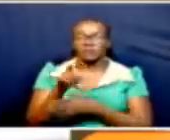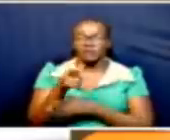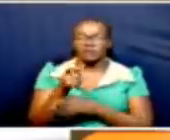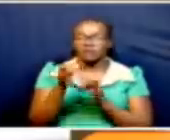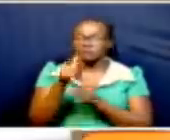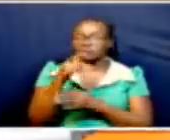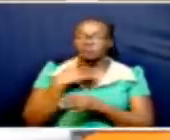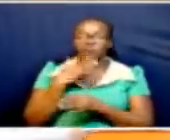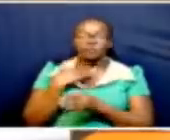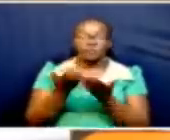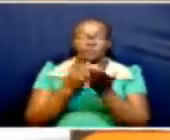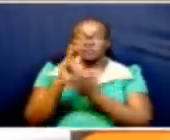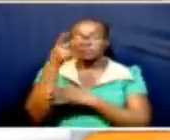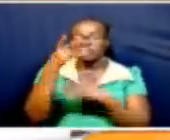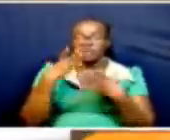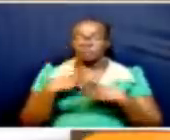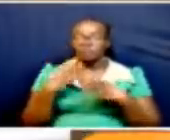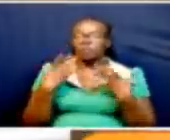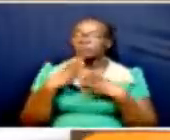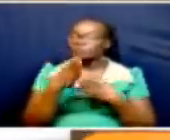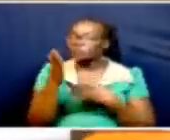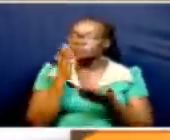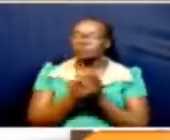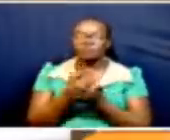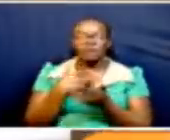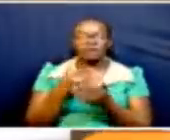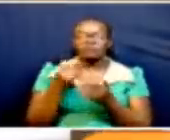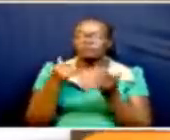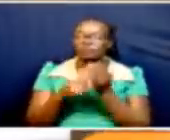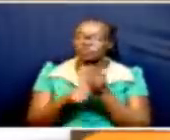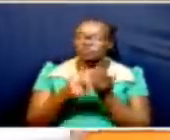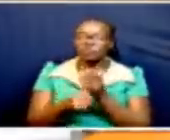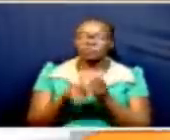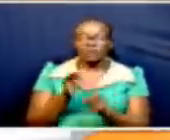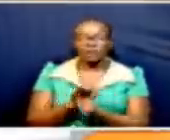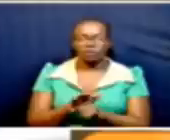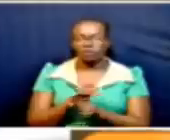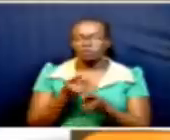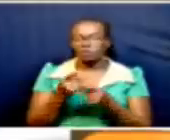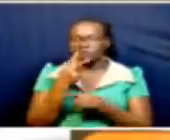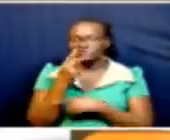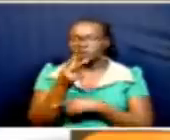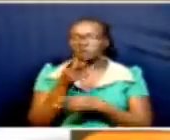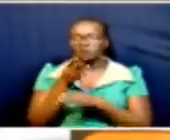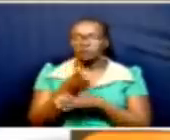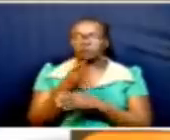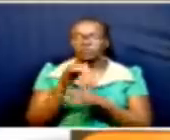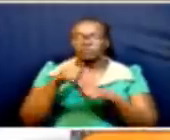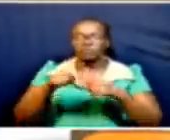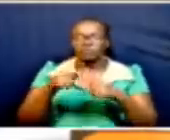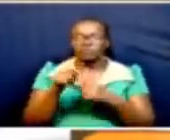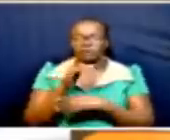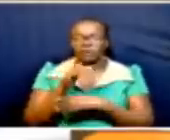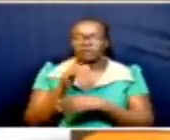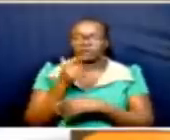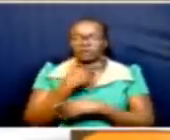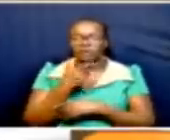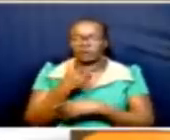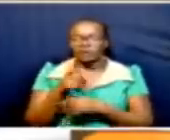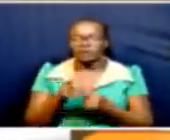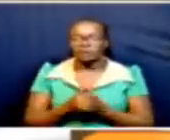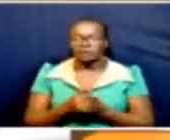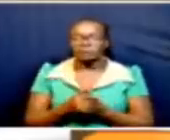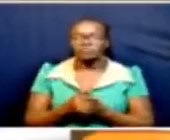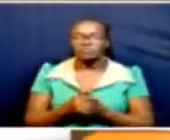Kenyan citizens, people have real issues. Yesterday, you saw Boda Boda guys. Over 5,000 Boda Boda people in Nairobi went